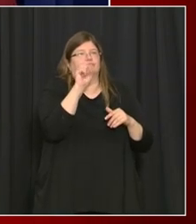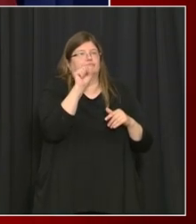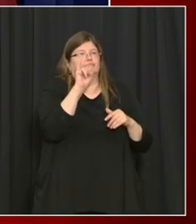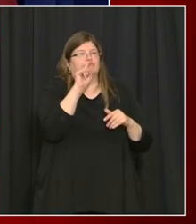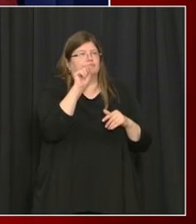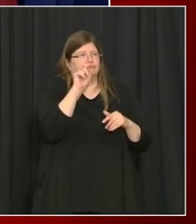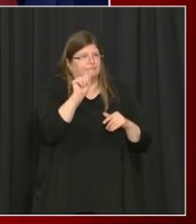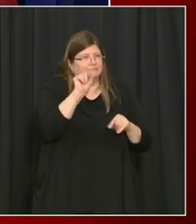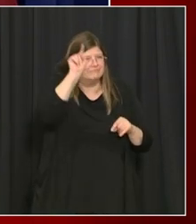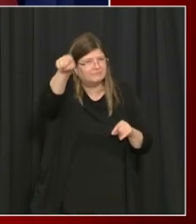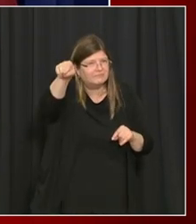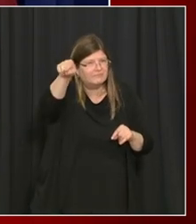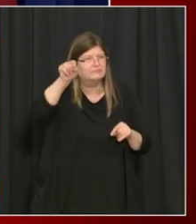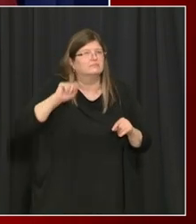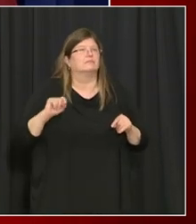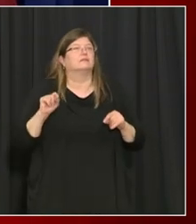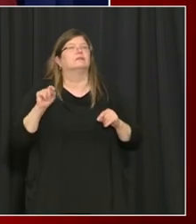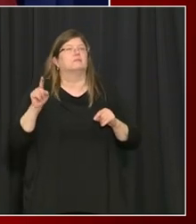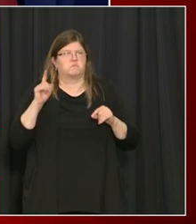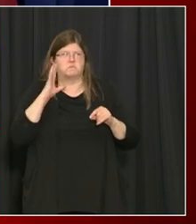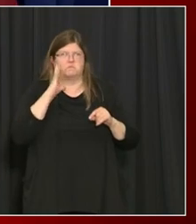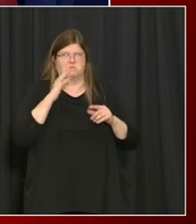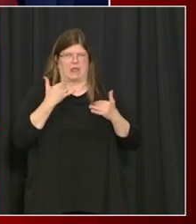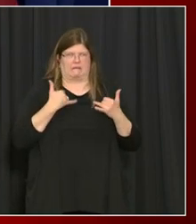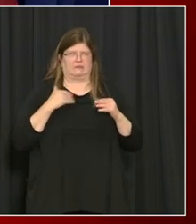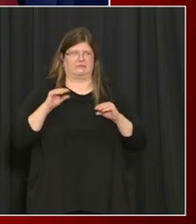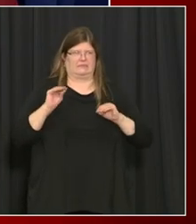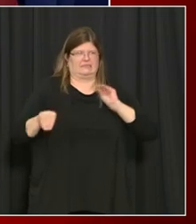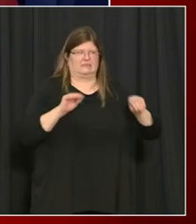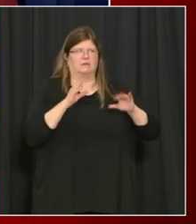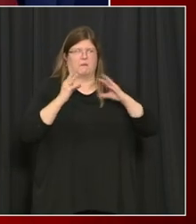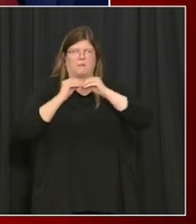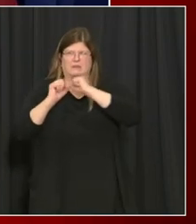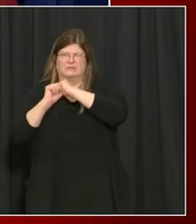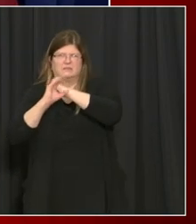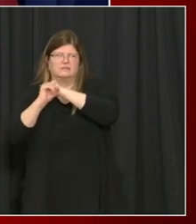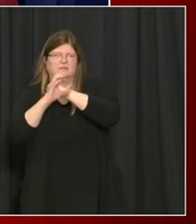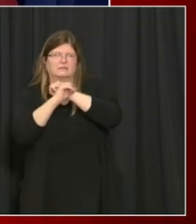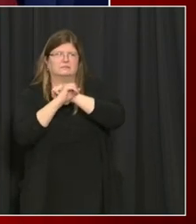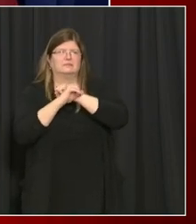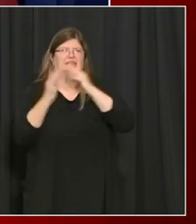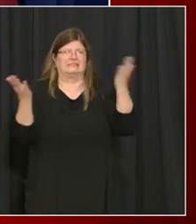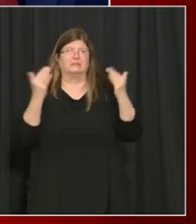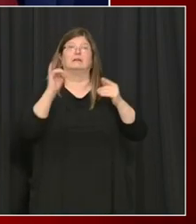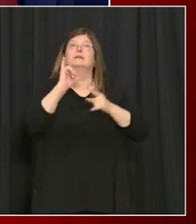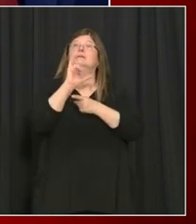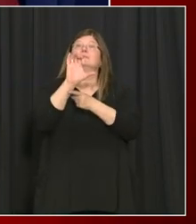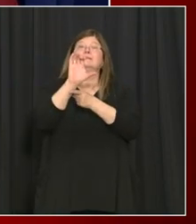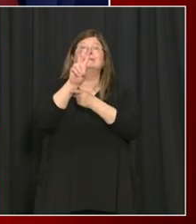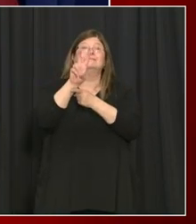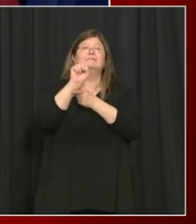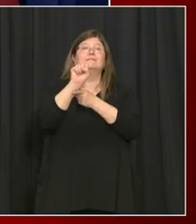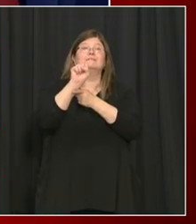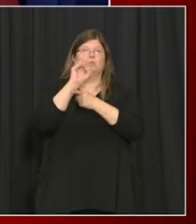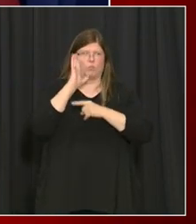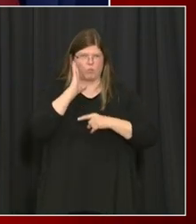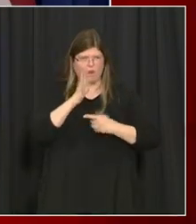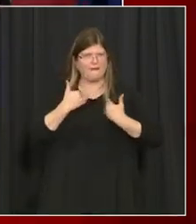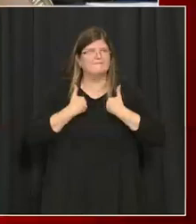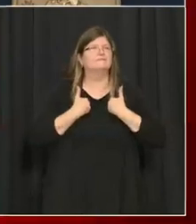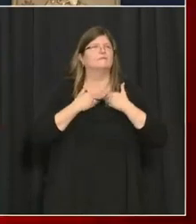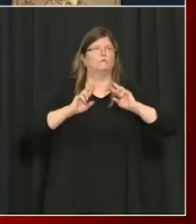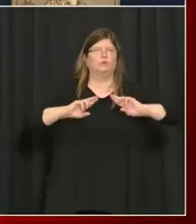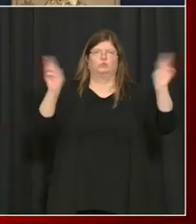to be happening. There are now the more commercial opportunities where CVS will be adding these self-swab